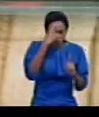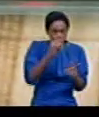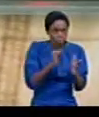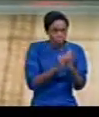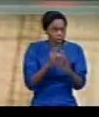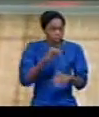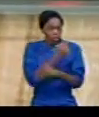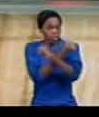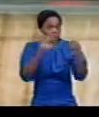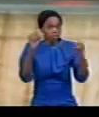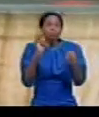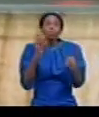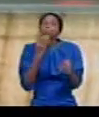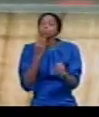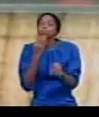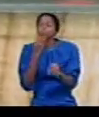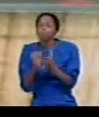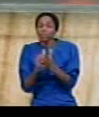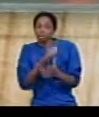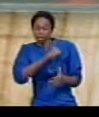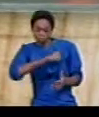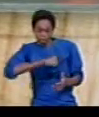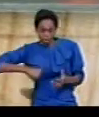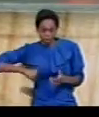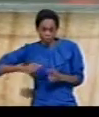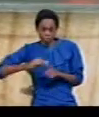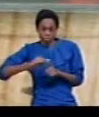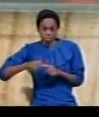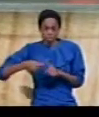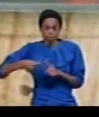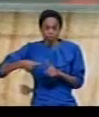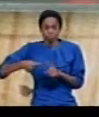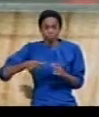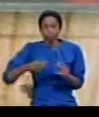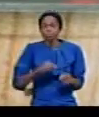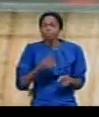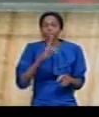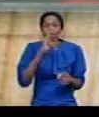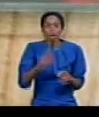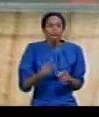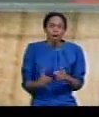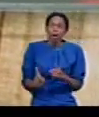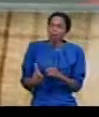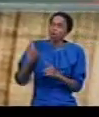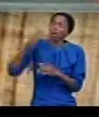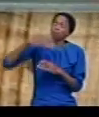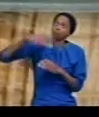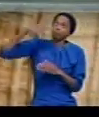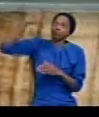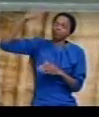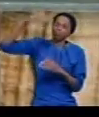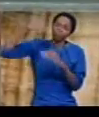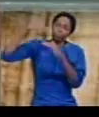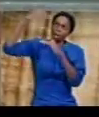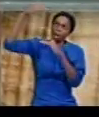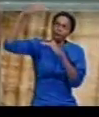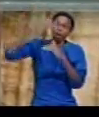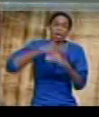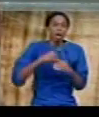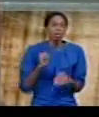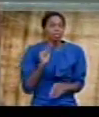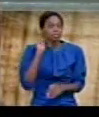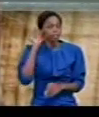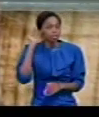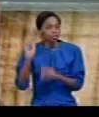the Jews who are circumcised, that salvation is up there. And then the salvation of the Gentiles who are